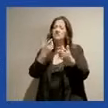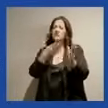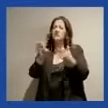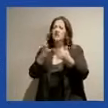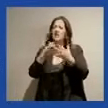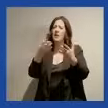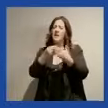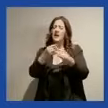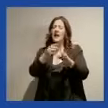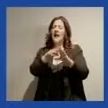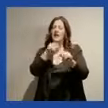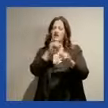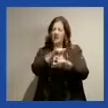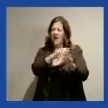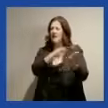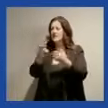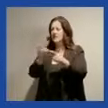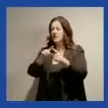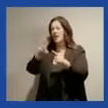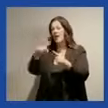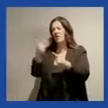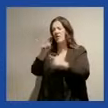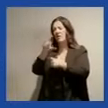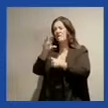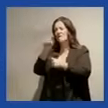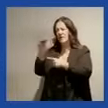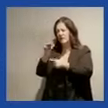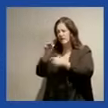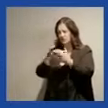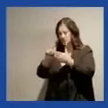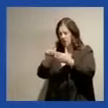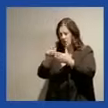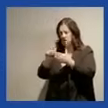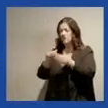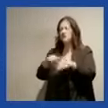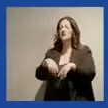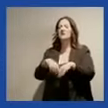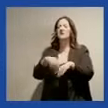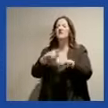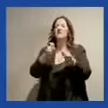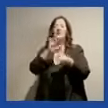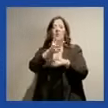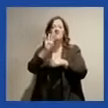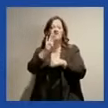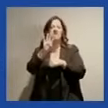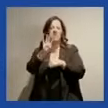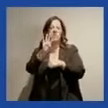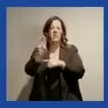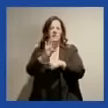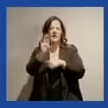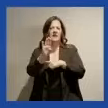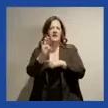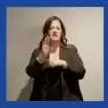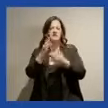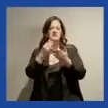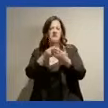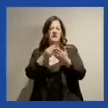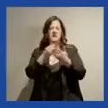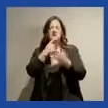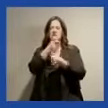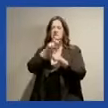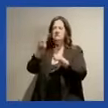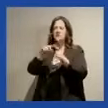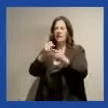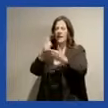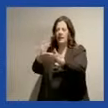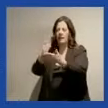is whole. I think it's about $150 million a shift from a $4 billion base, but substantially whole. And clean energy programs,